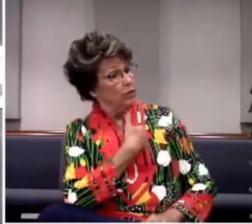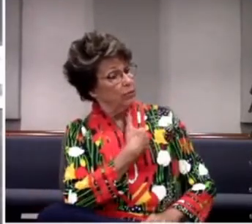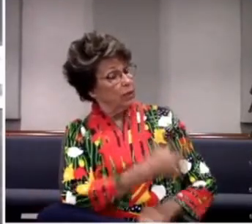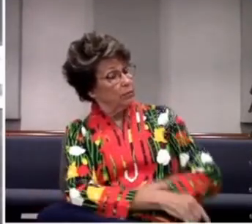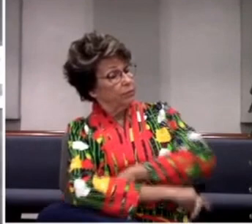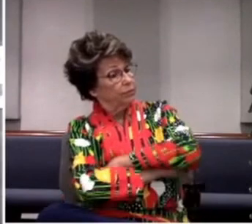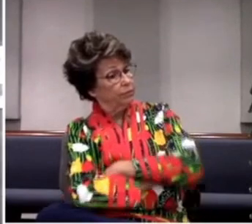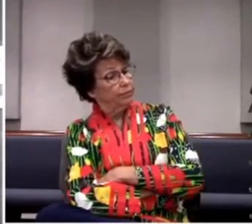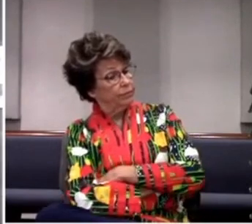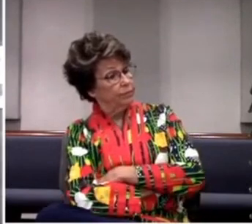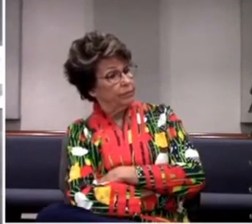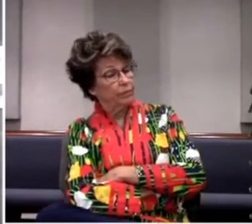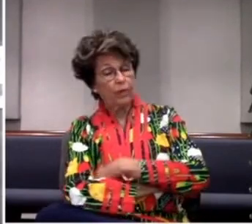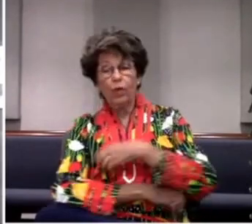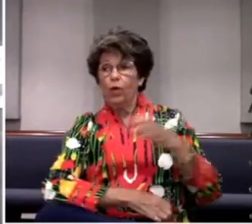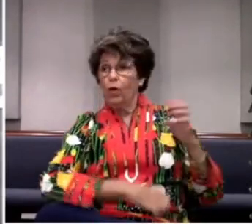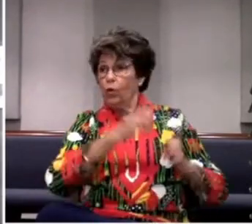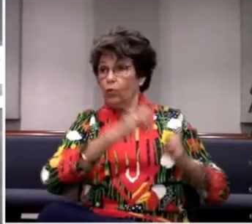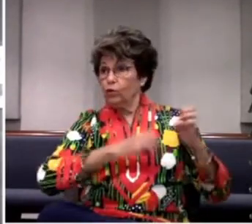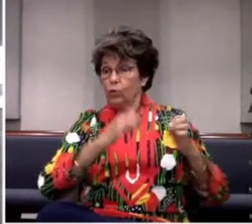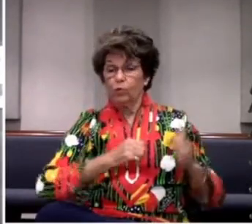Which one's not going to get me in trouble?